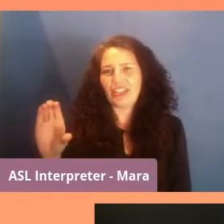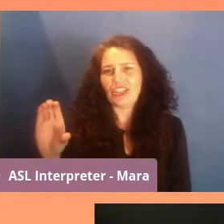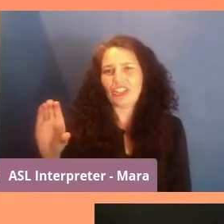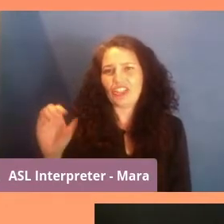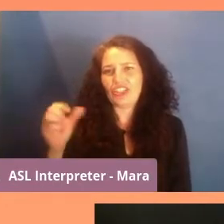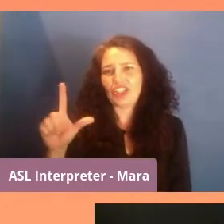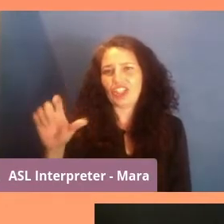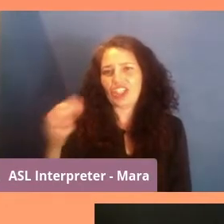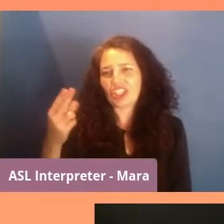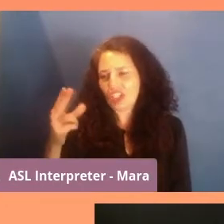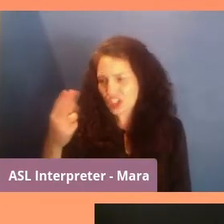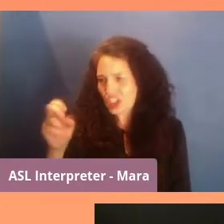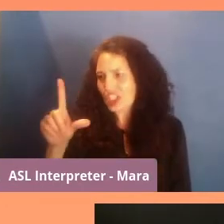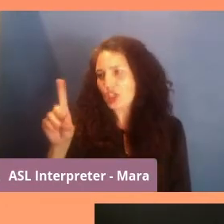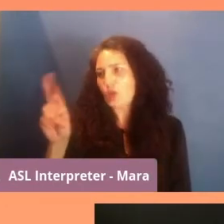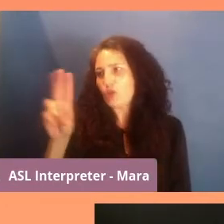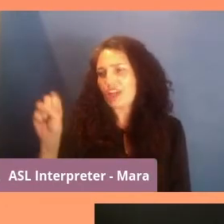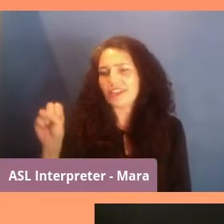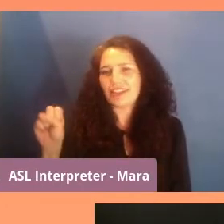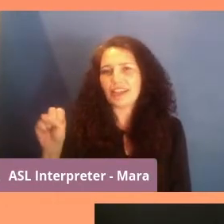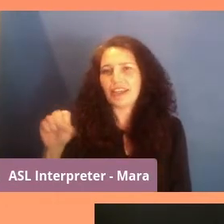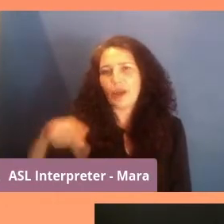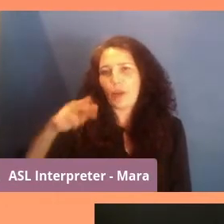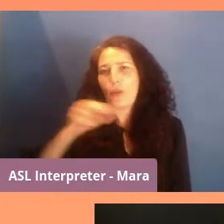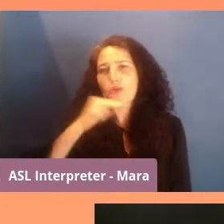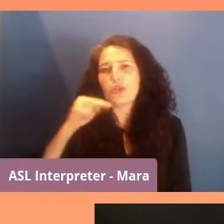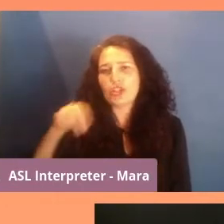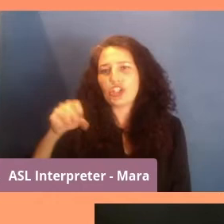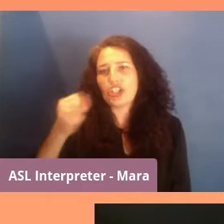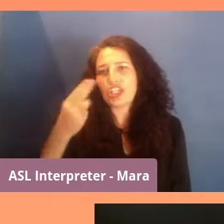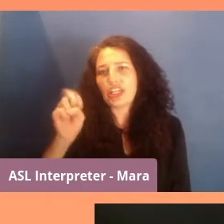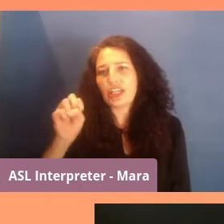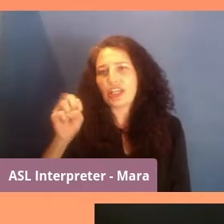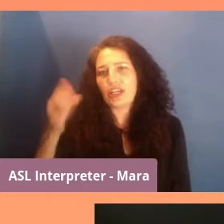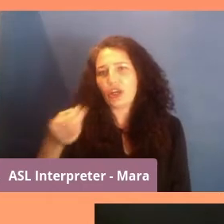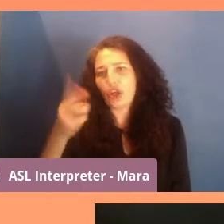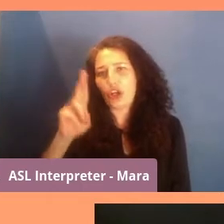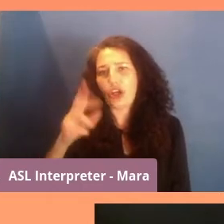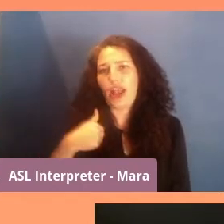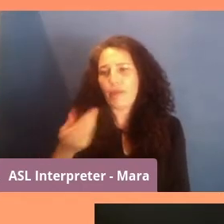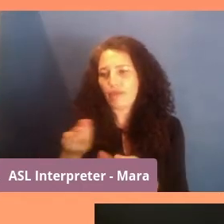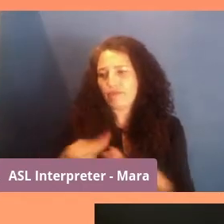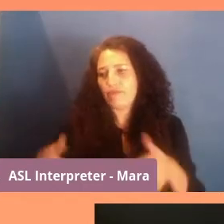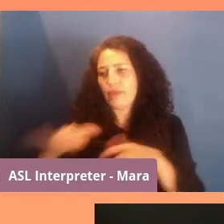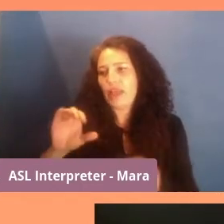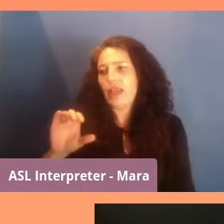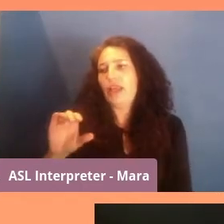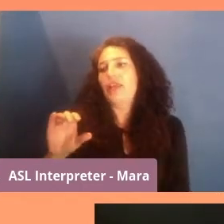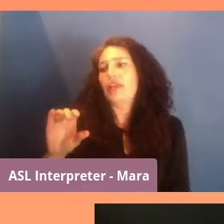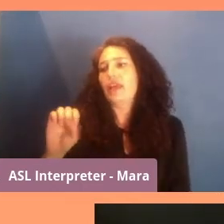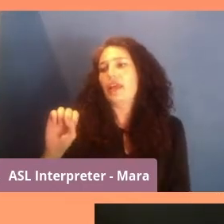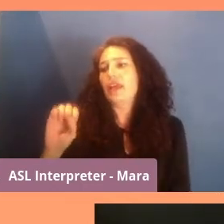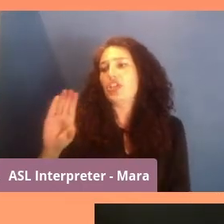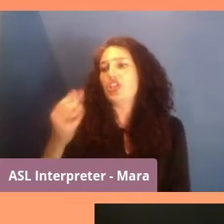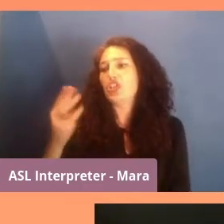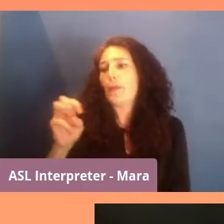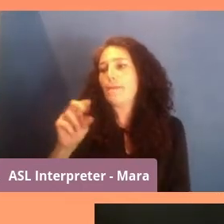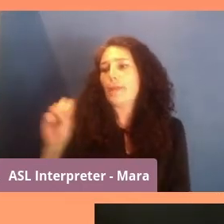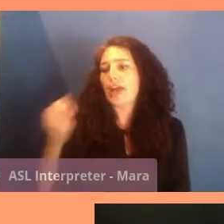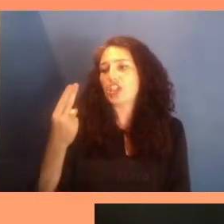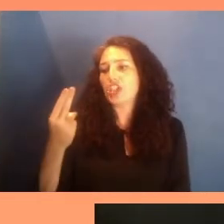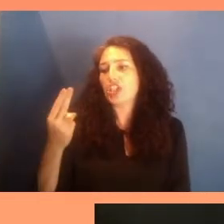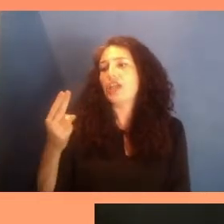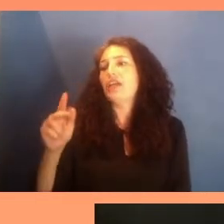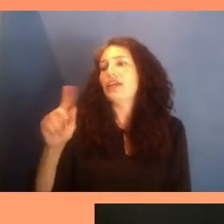I'm coming to you all from unceded Ketch, Chumash, and Tongva land in Los Angeles. I'm a